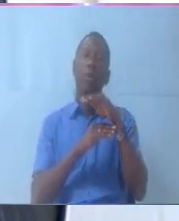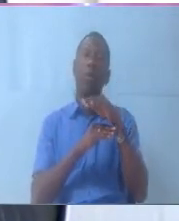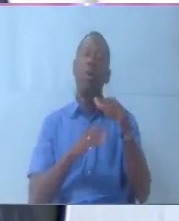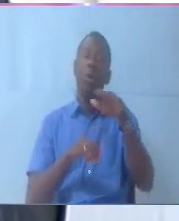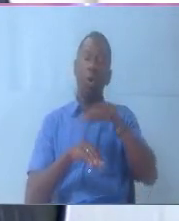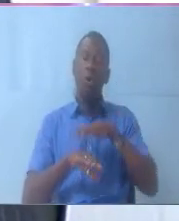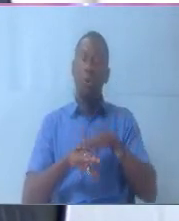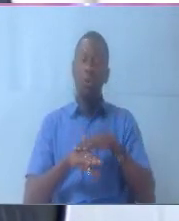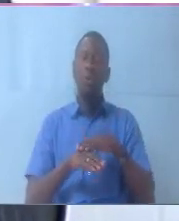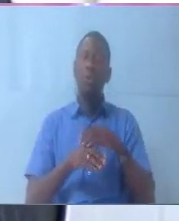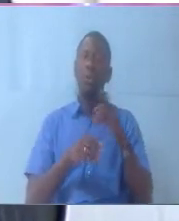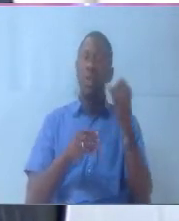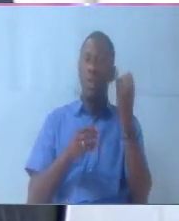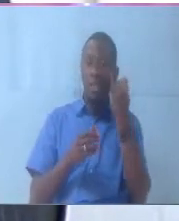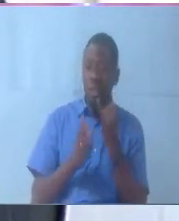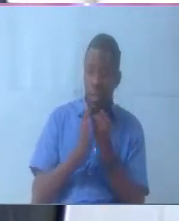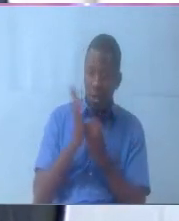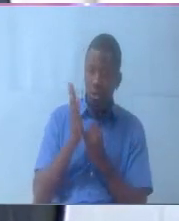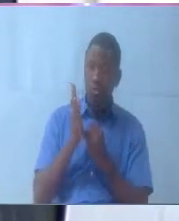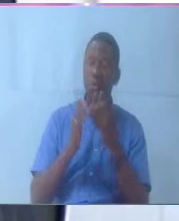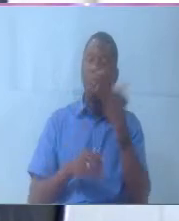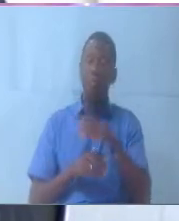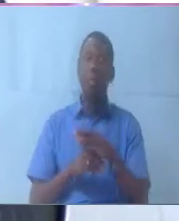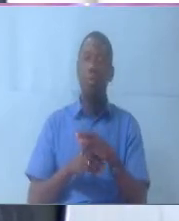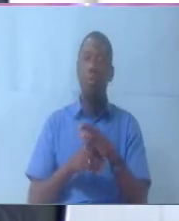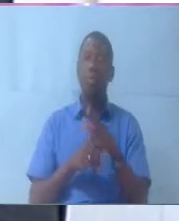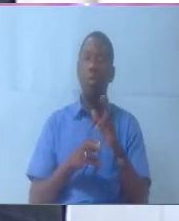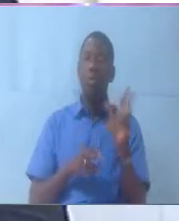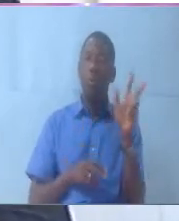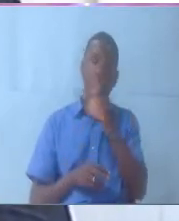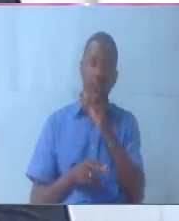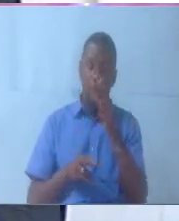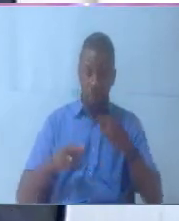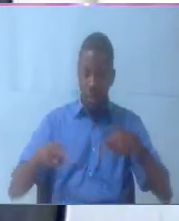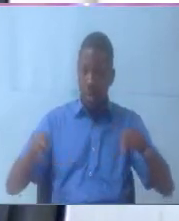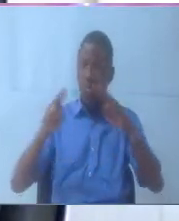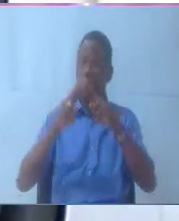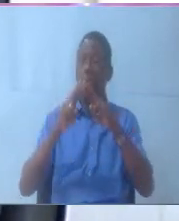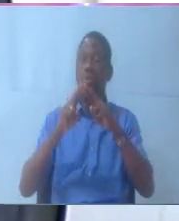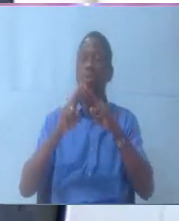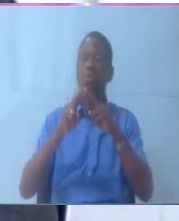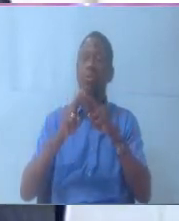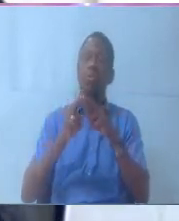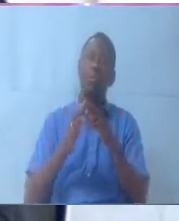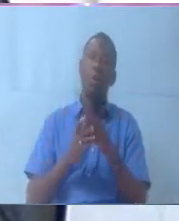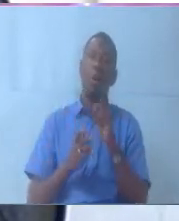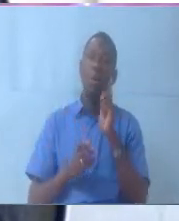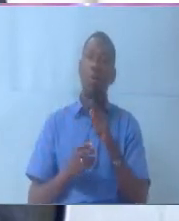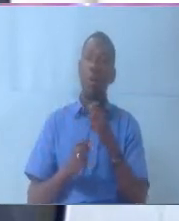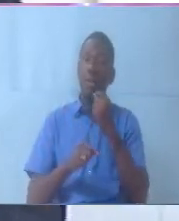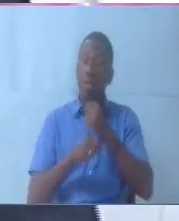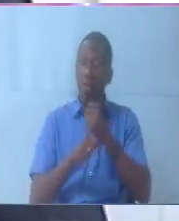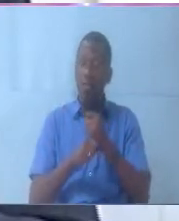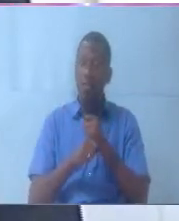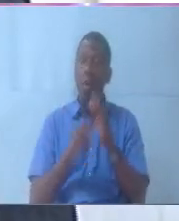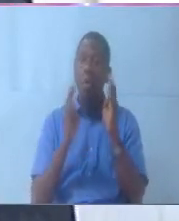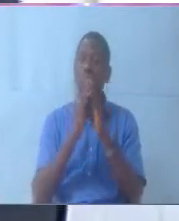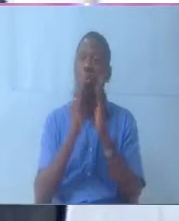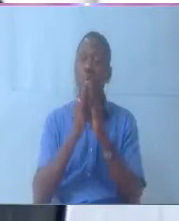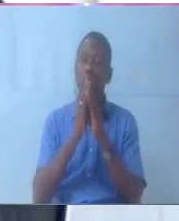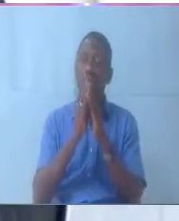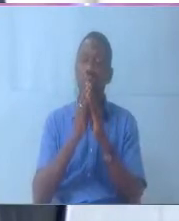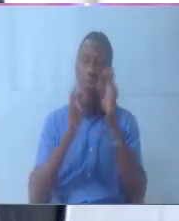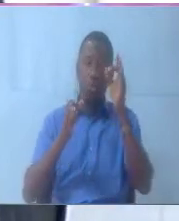lu tamandi menu bota birkama tundo kan But the creation of Bundung Court, bari bundung kiti bunda la law Birkama